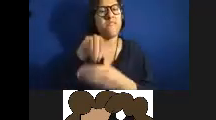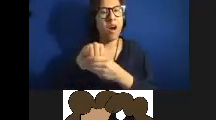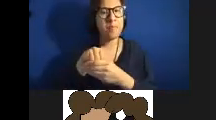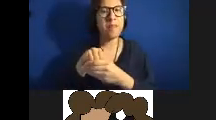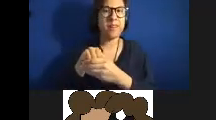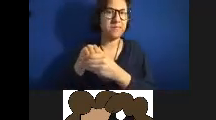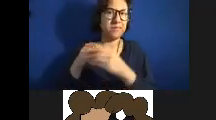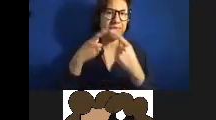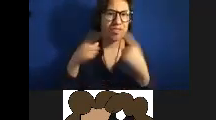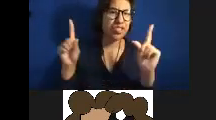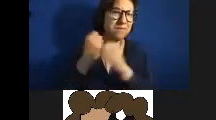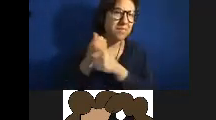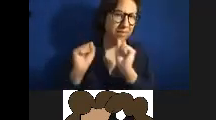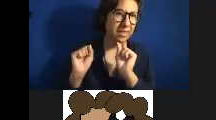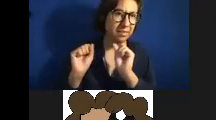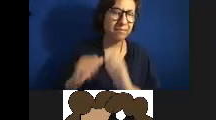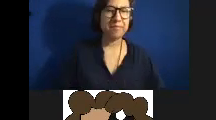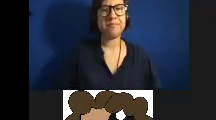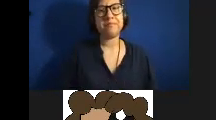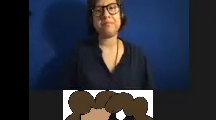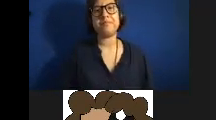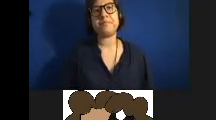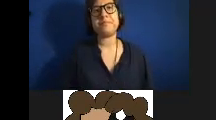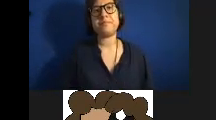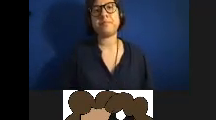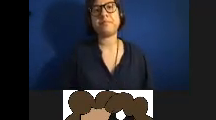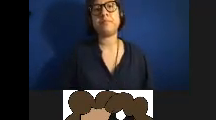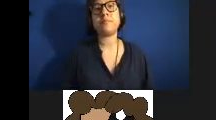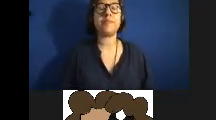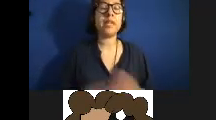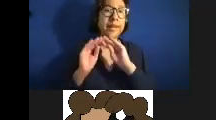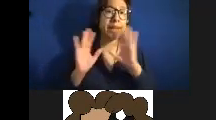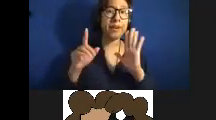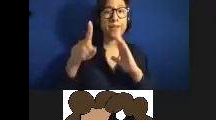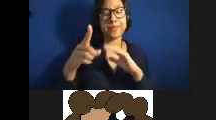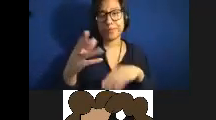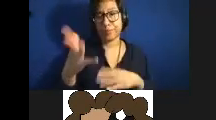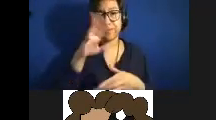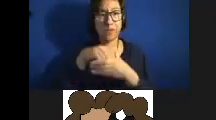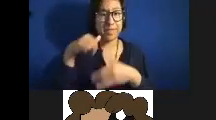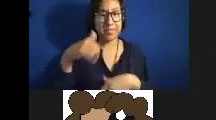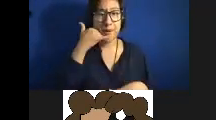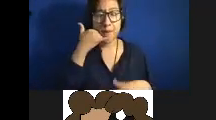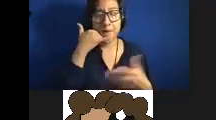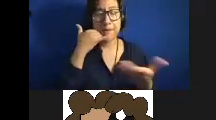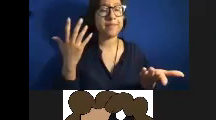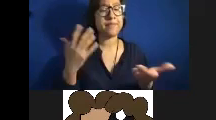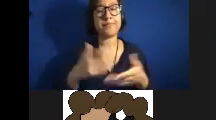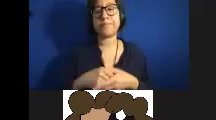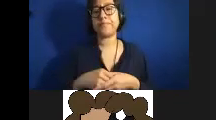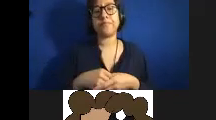As clear as that may be to many of you who are on this call, it is